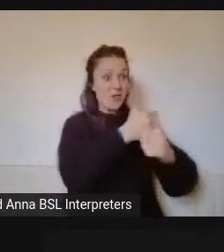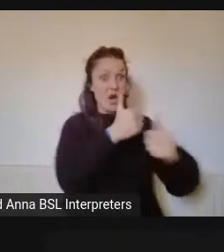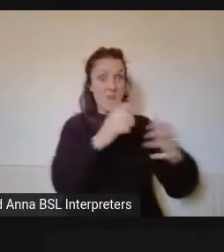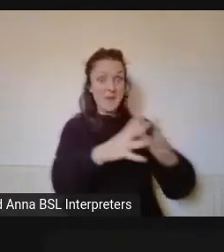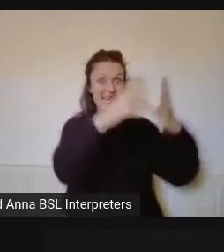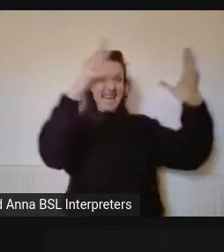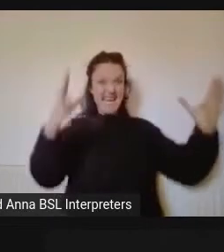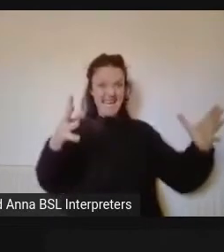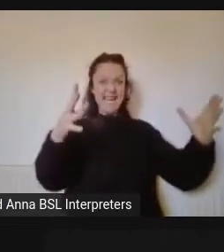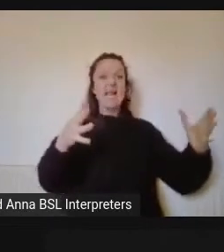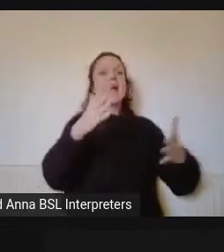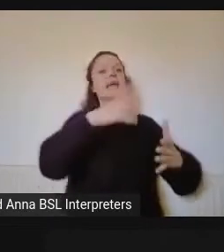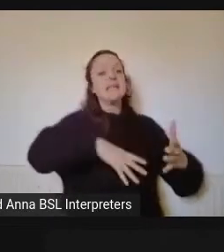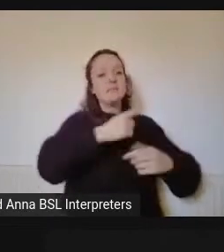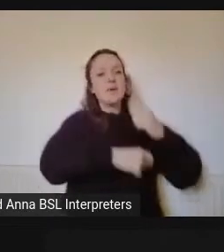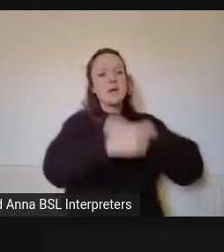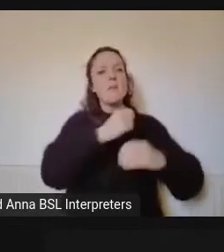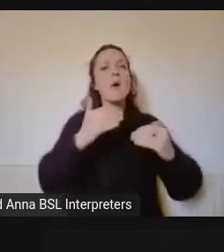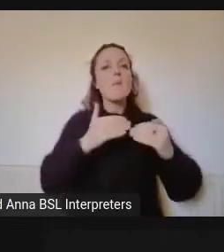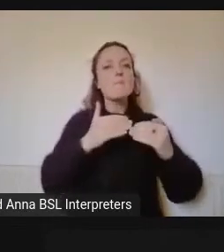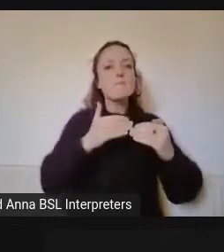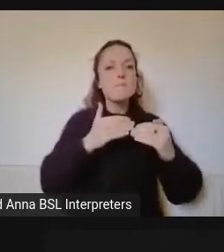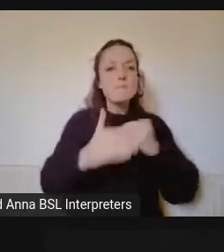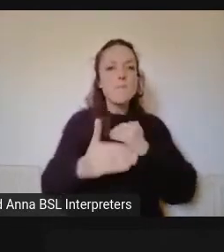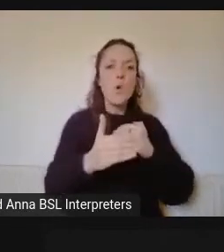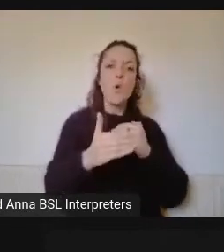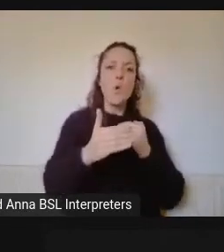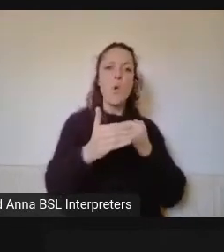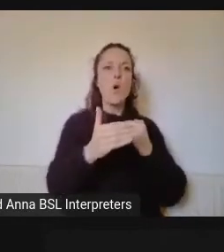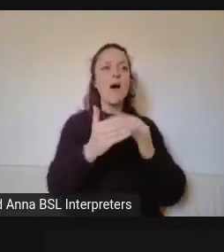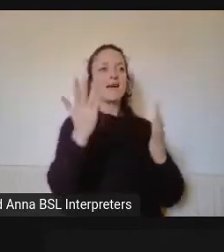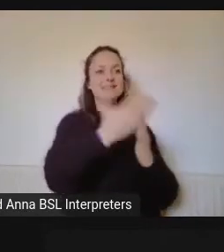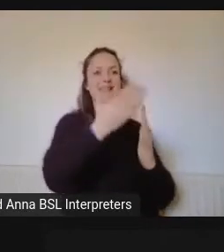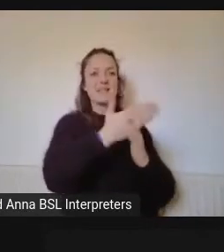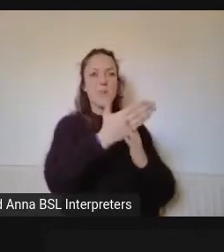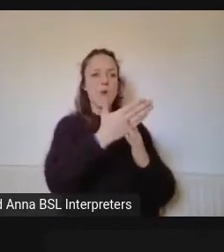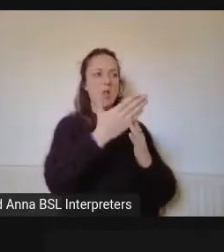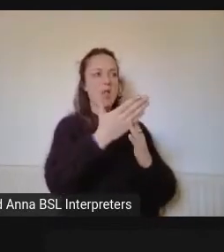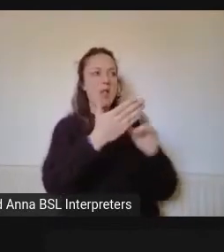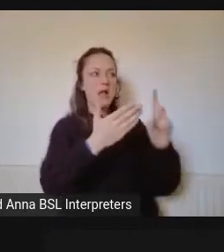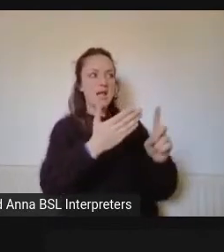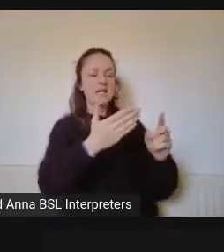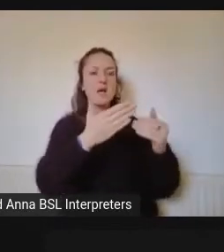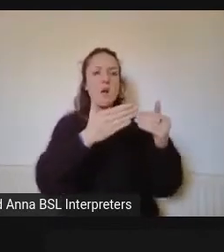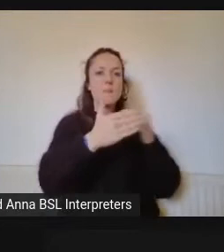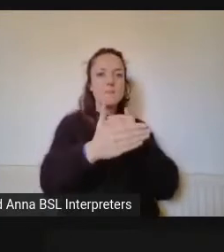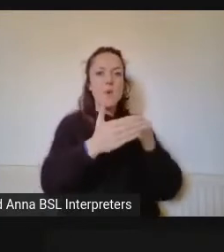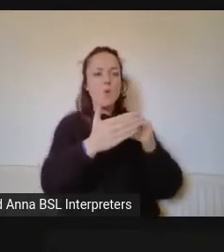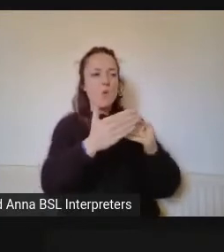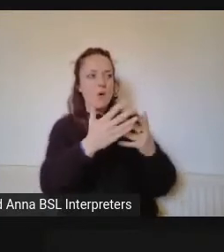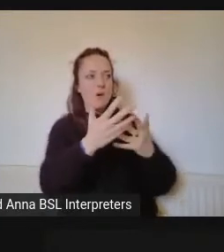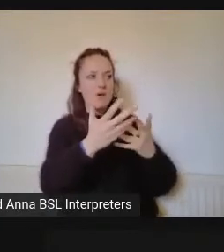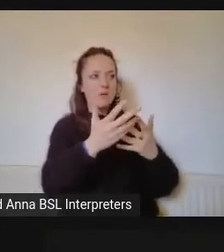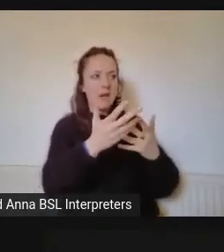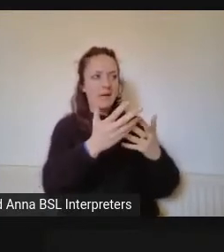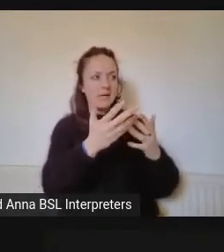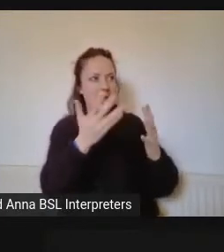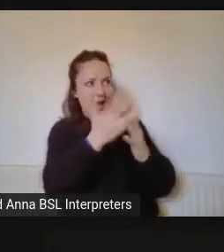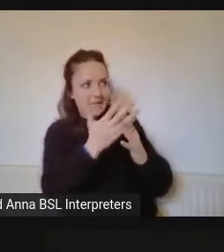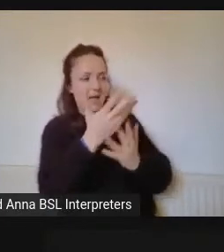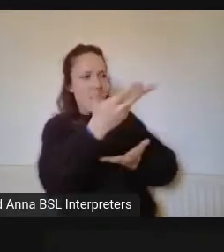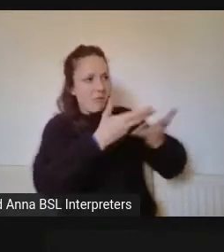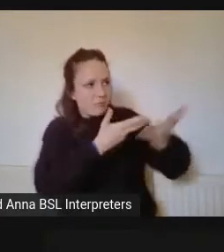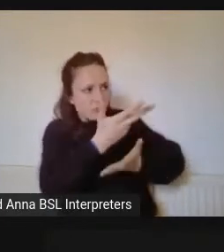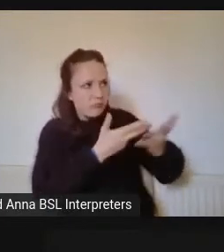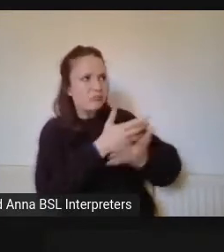got open data and mandated transparency that is not 12 months after year end, you start to have some decent conversations because people can poke through